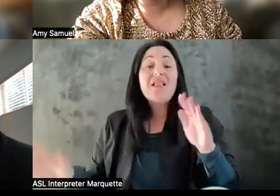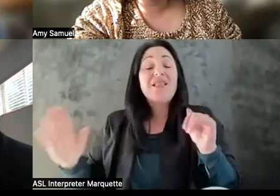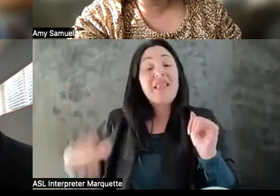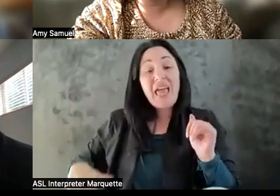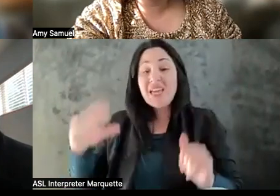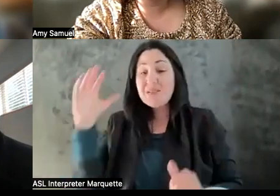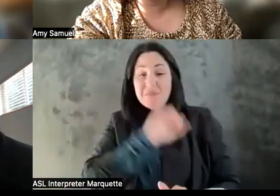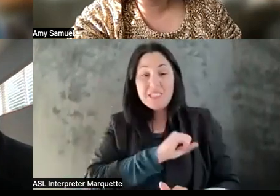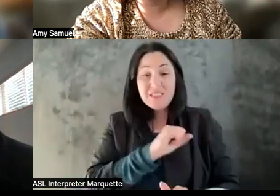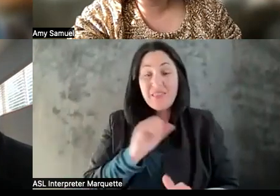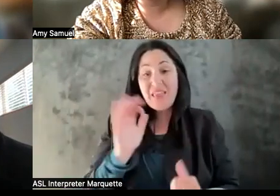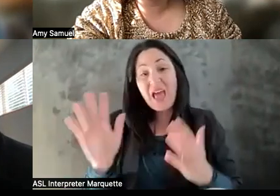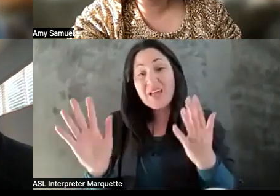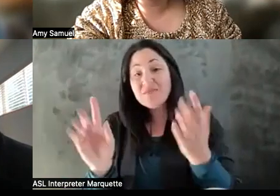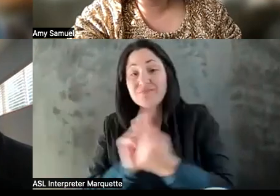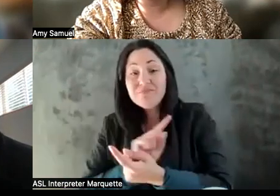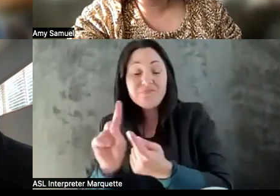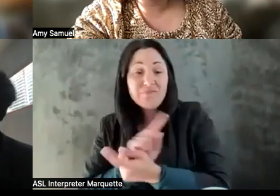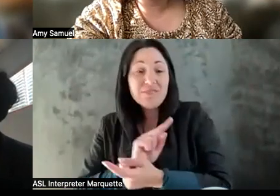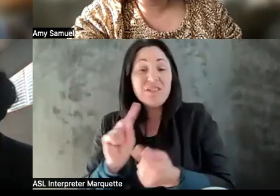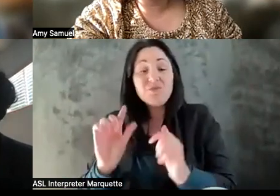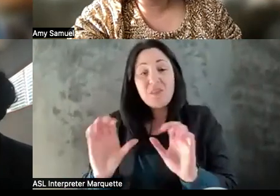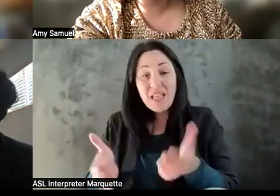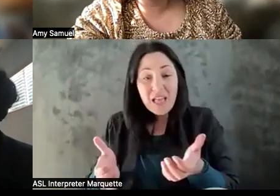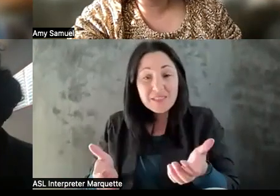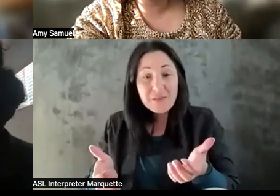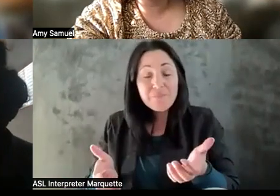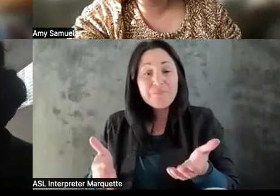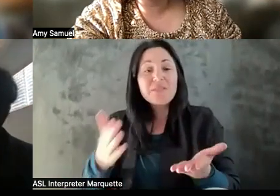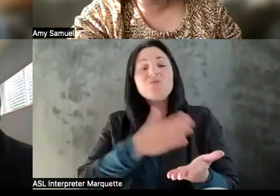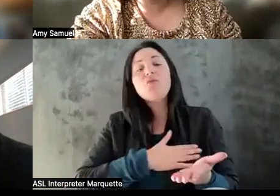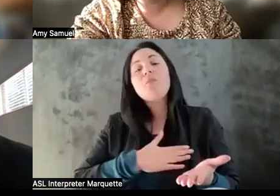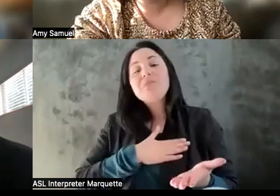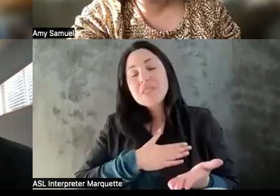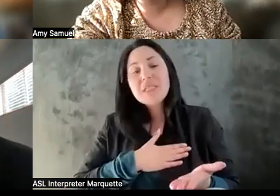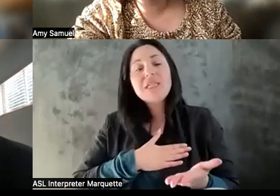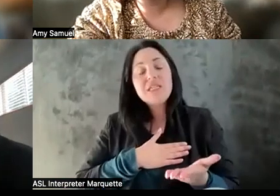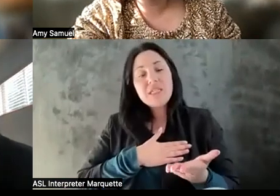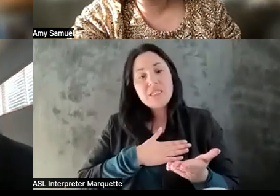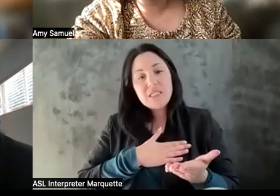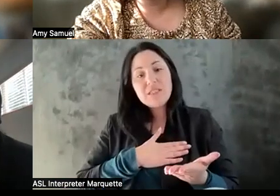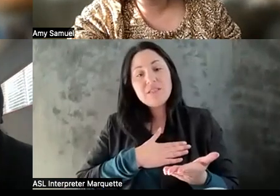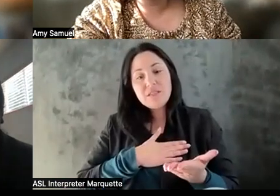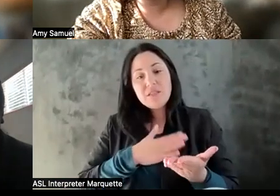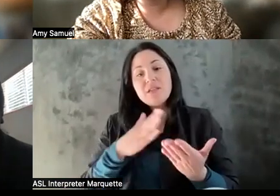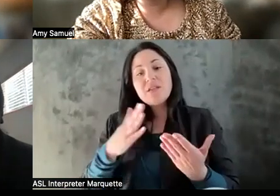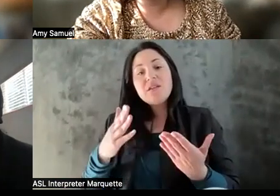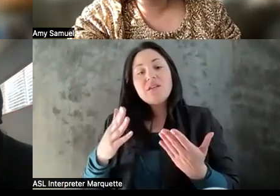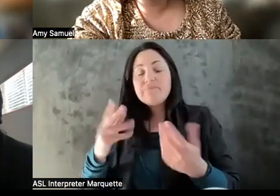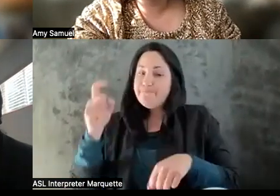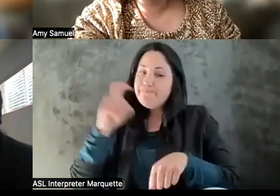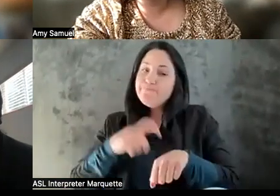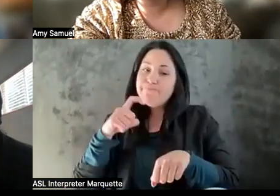that connection to their community and their class. And so please make that attendance and on-time arrival